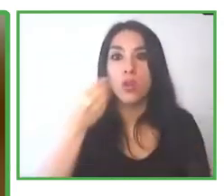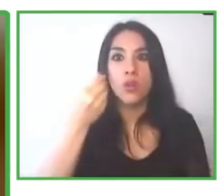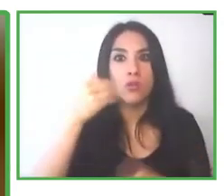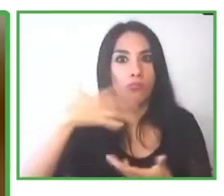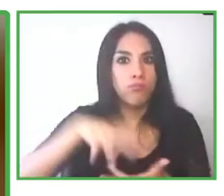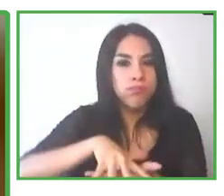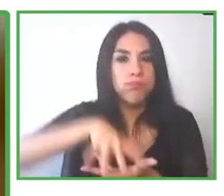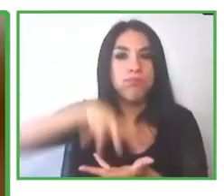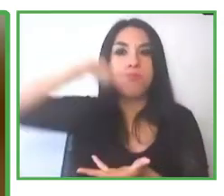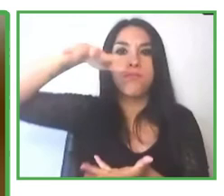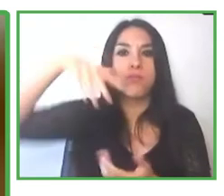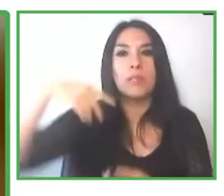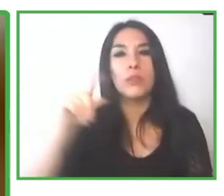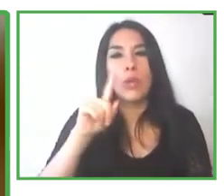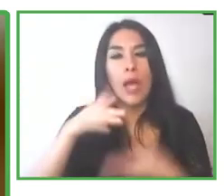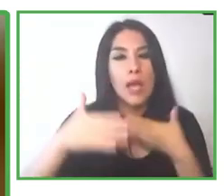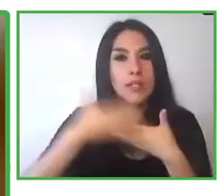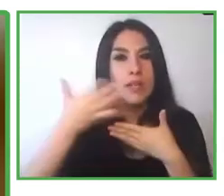not always easy to